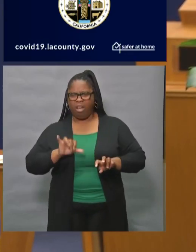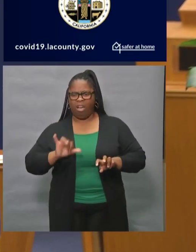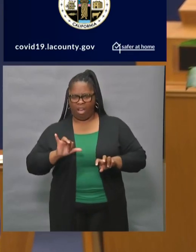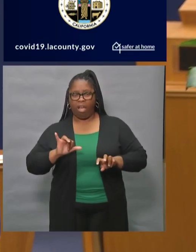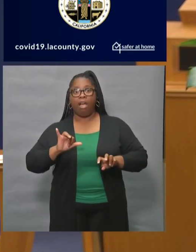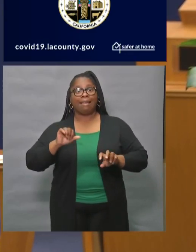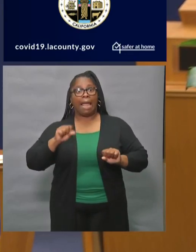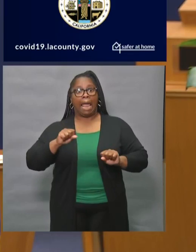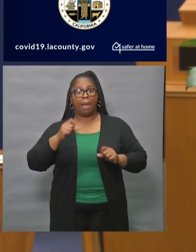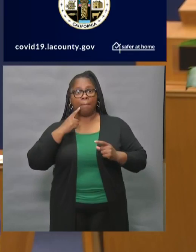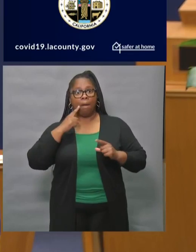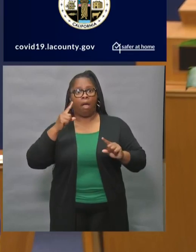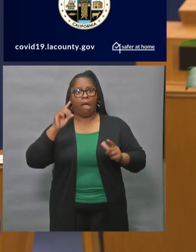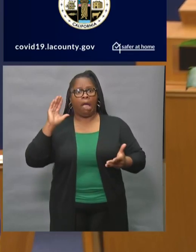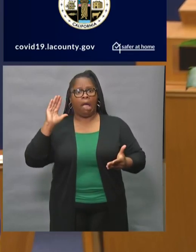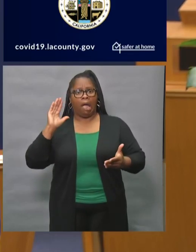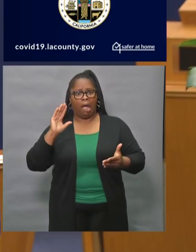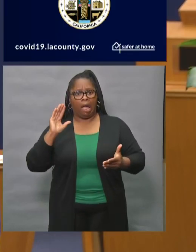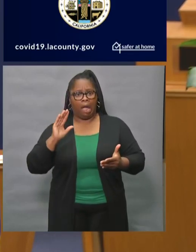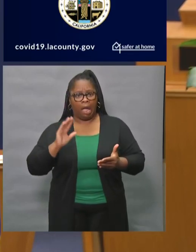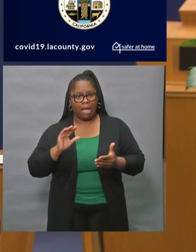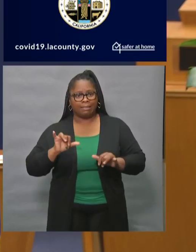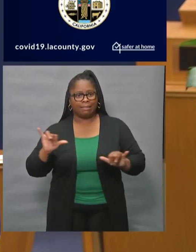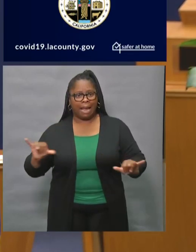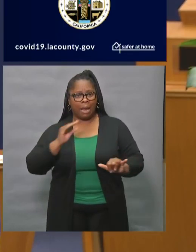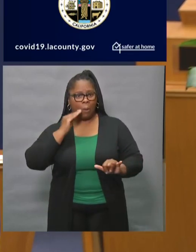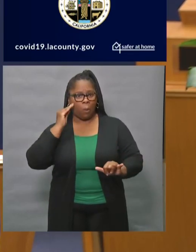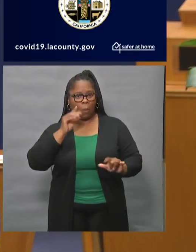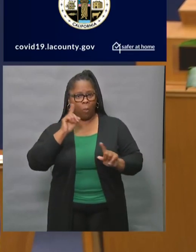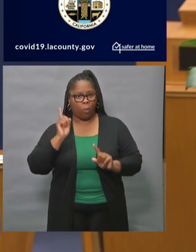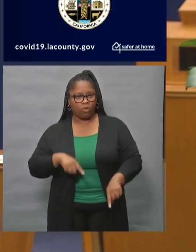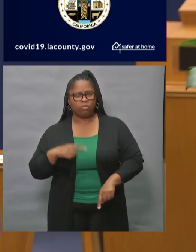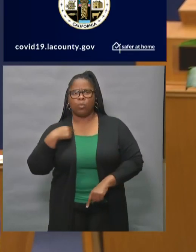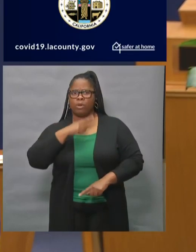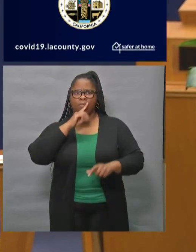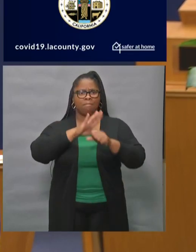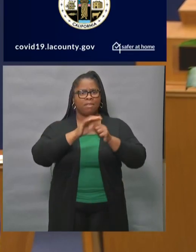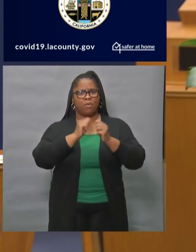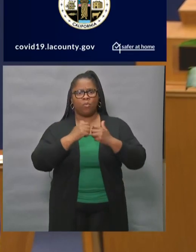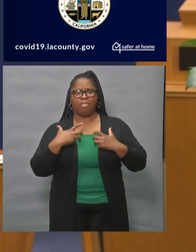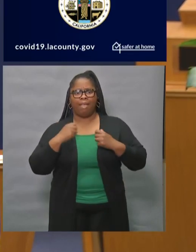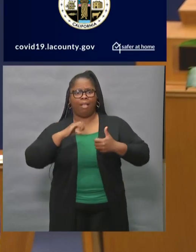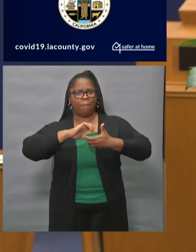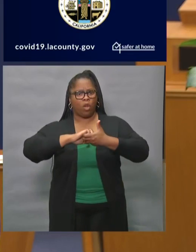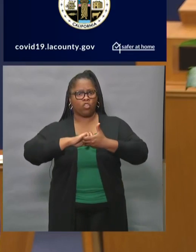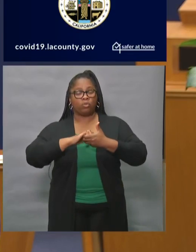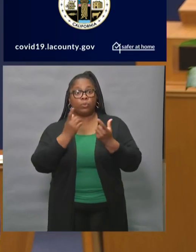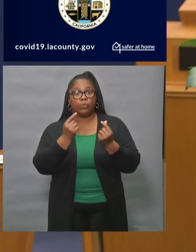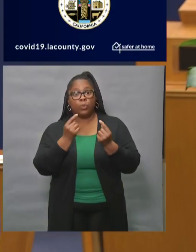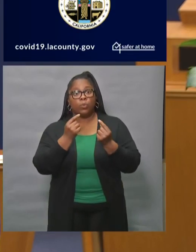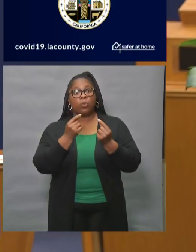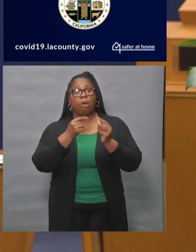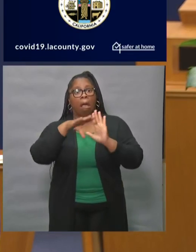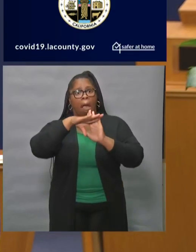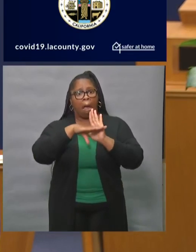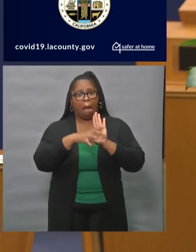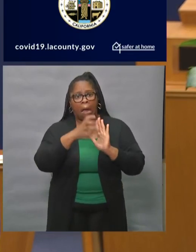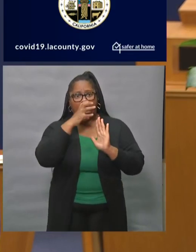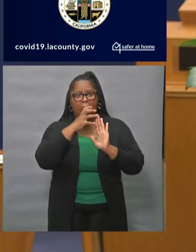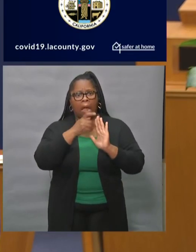at-home orders. We remain committed with our health partners to safely ease restrictions so people can return to